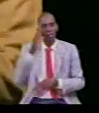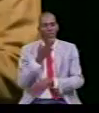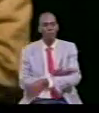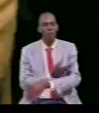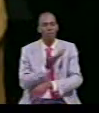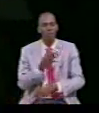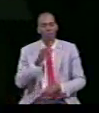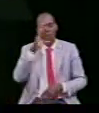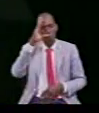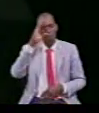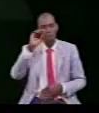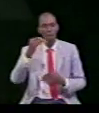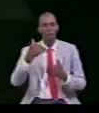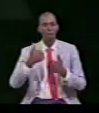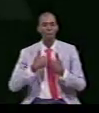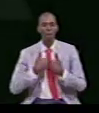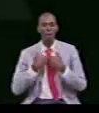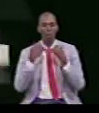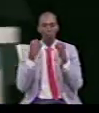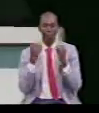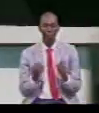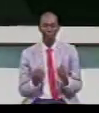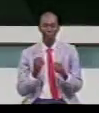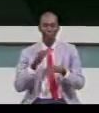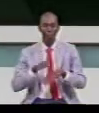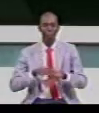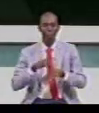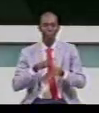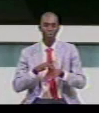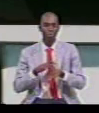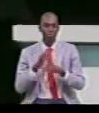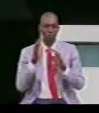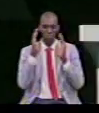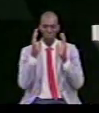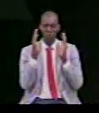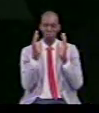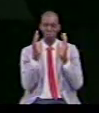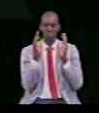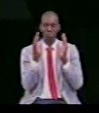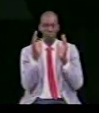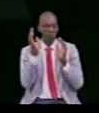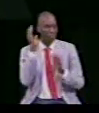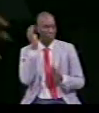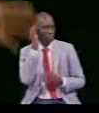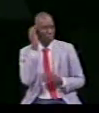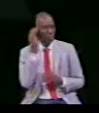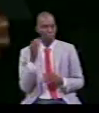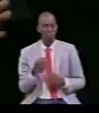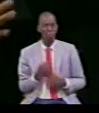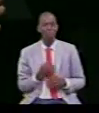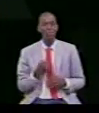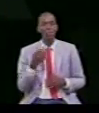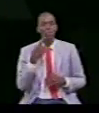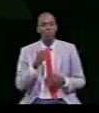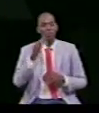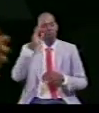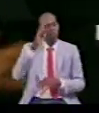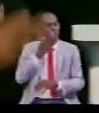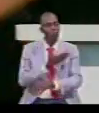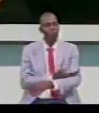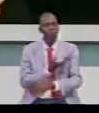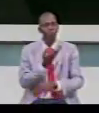has power on earth. Listen to the language. Listen to the language. The Son of